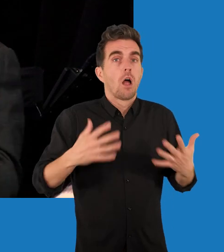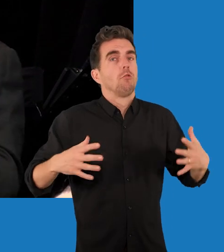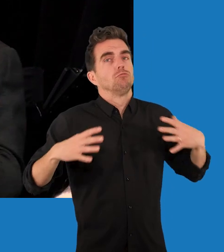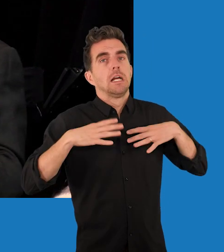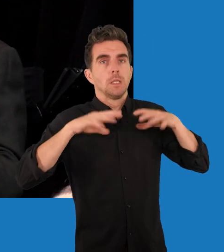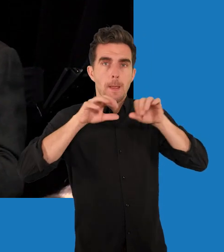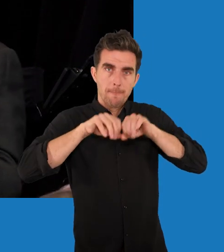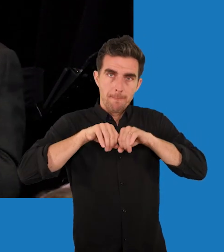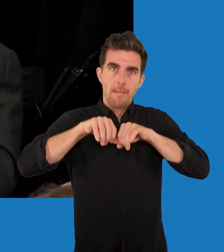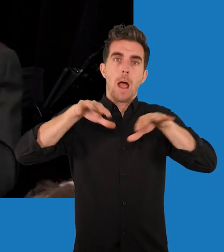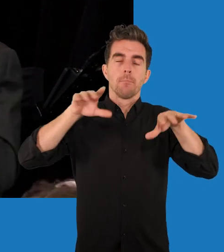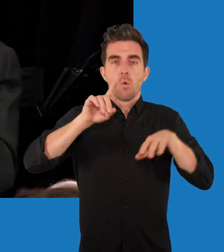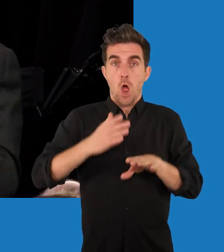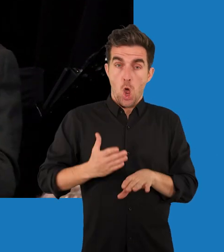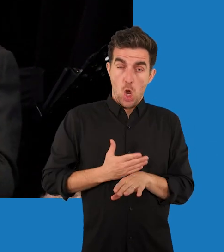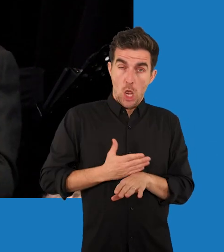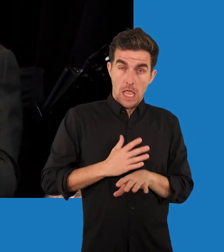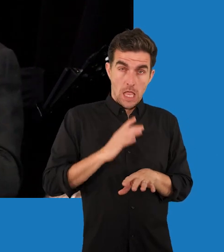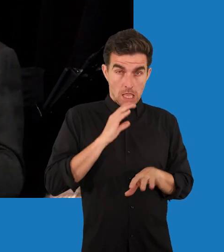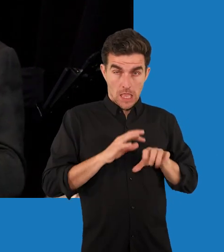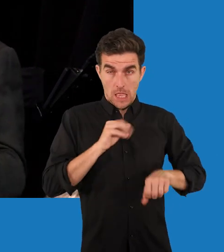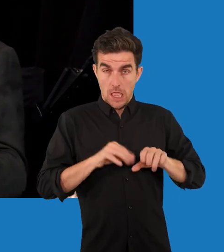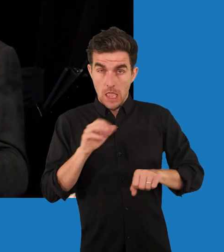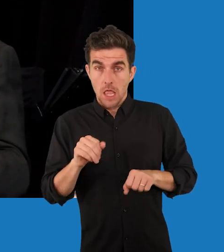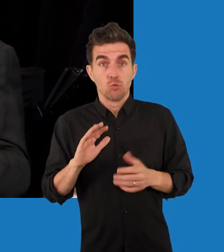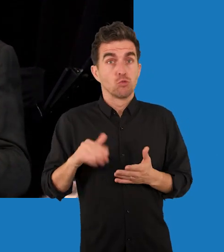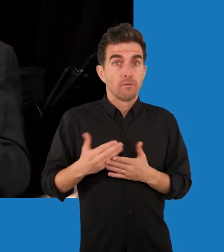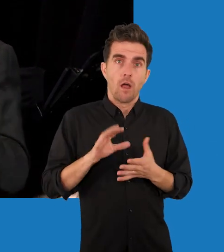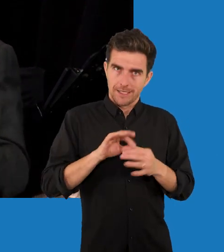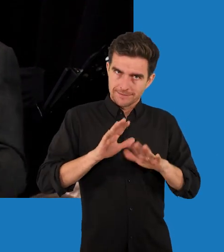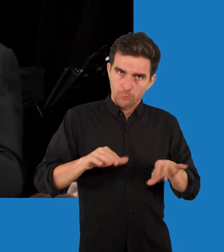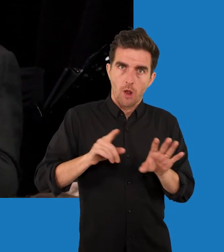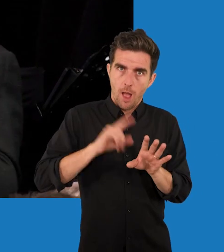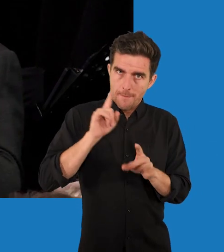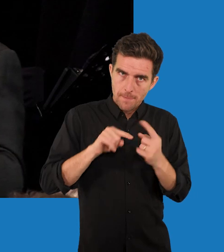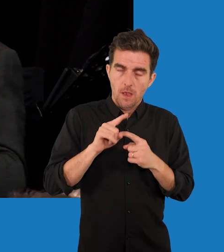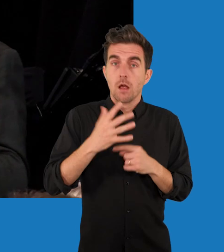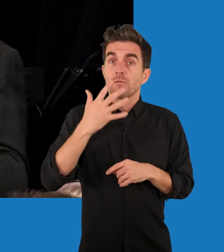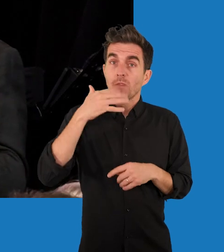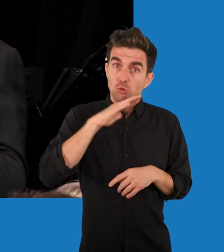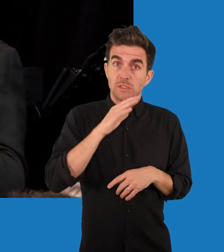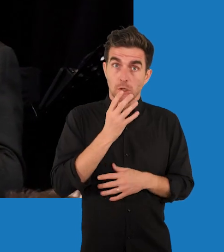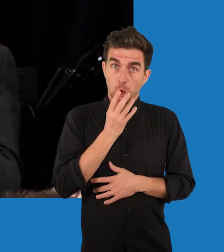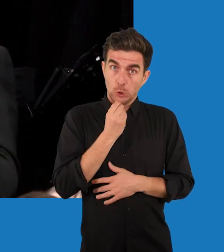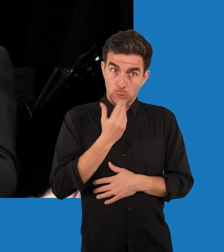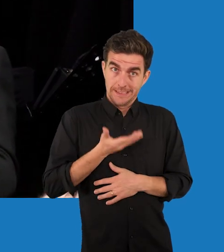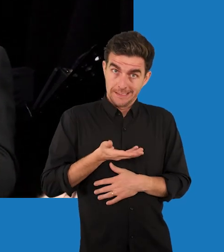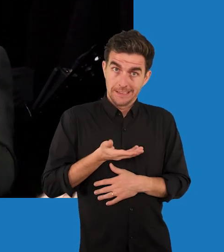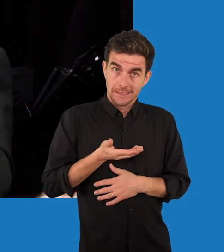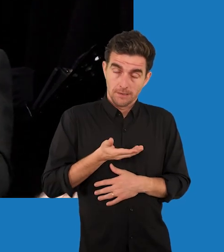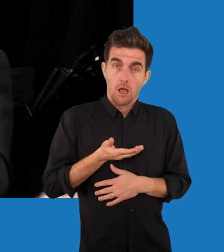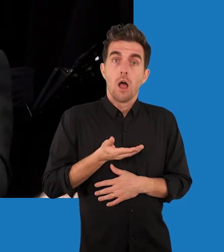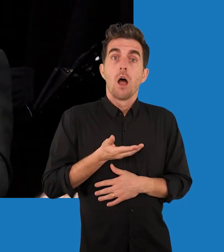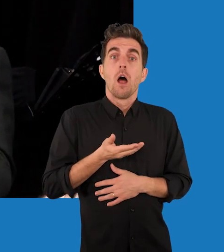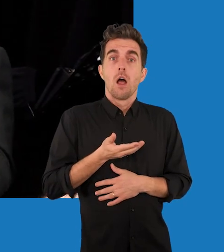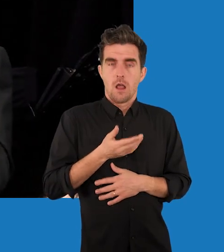ready and rolling with the programme. Now, some early data would suggest that so far for children and young people, we've got over 500 kids who are